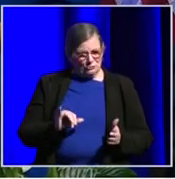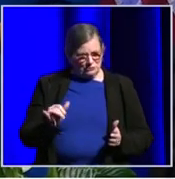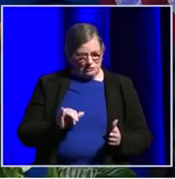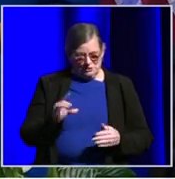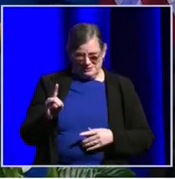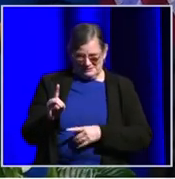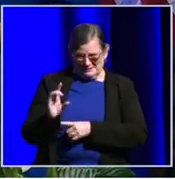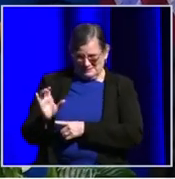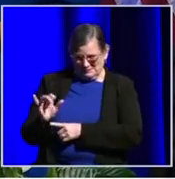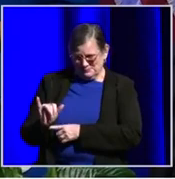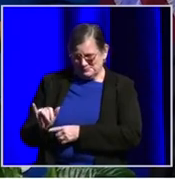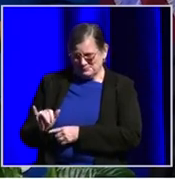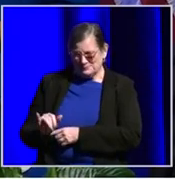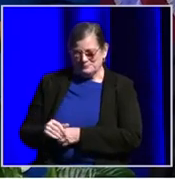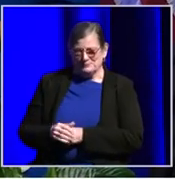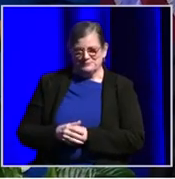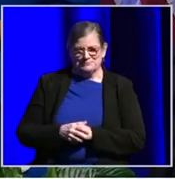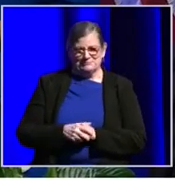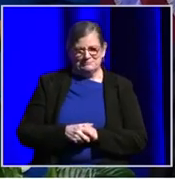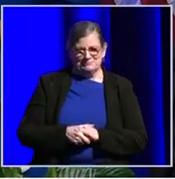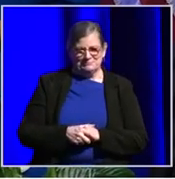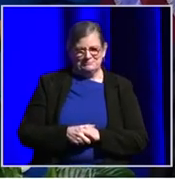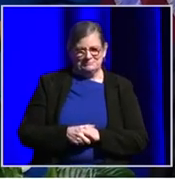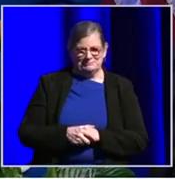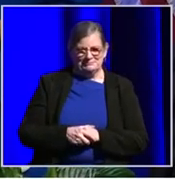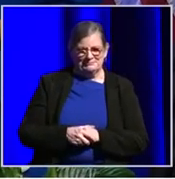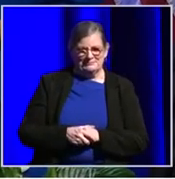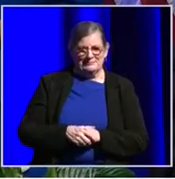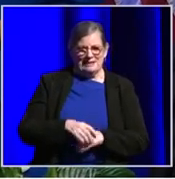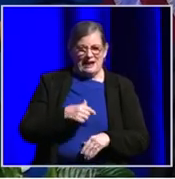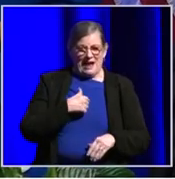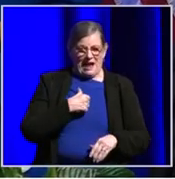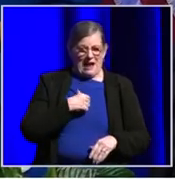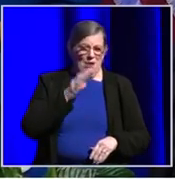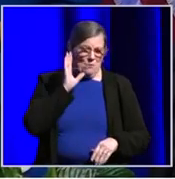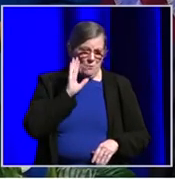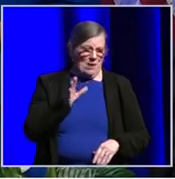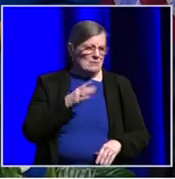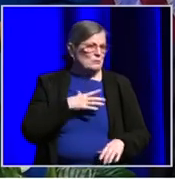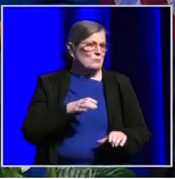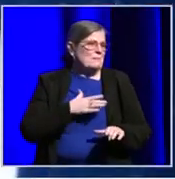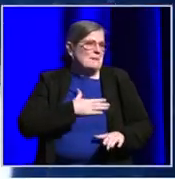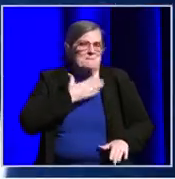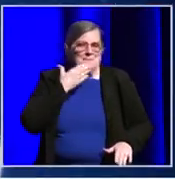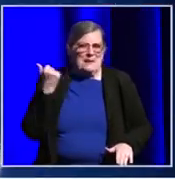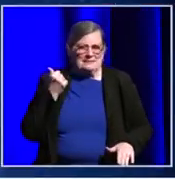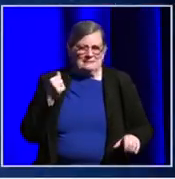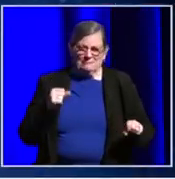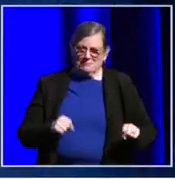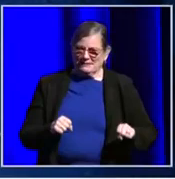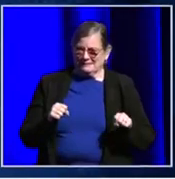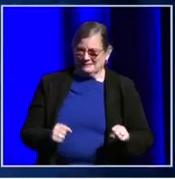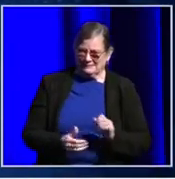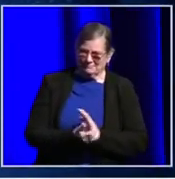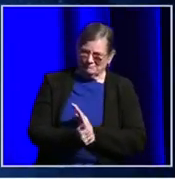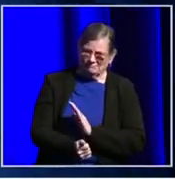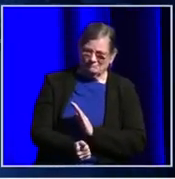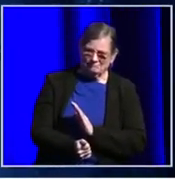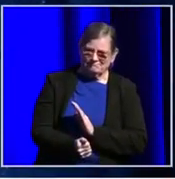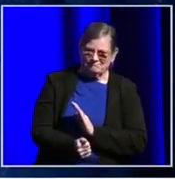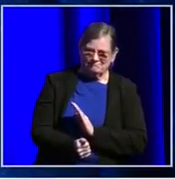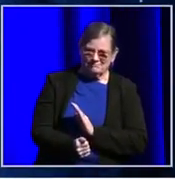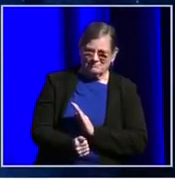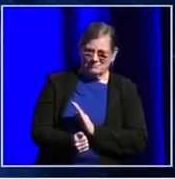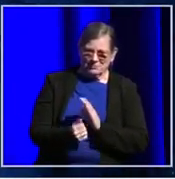Columbia. And the District of Columbia. And will to the best of my ability. And will to the best of my ability.